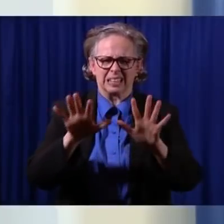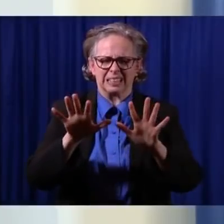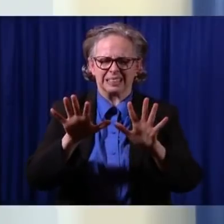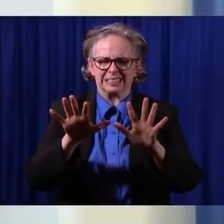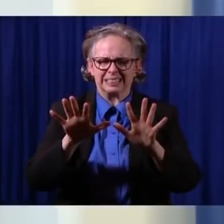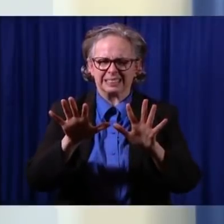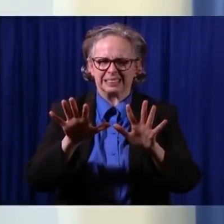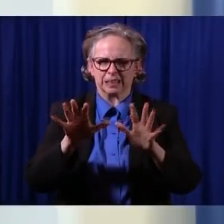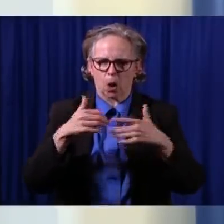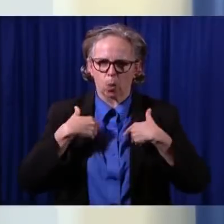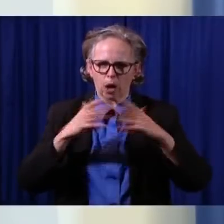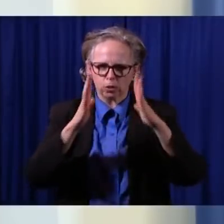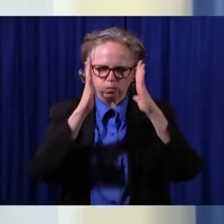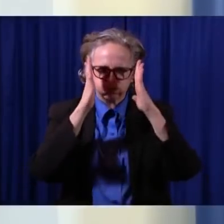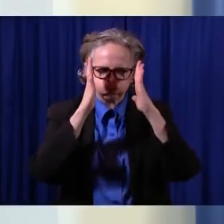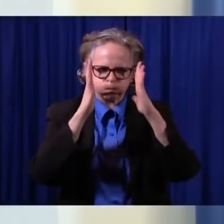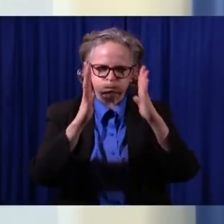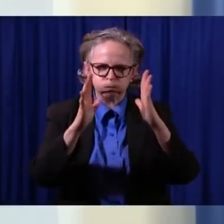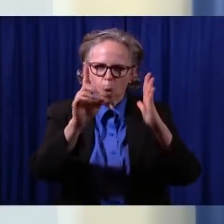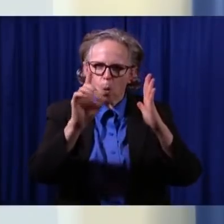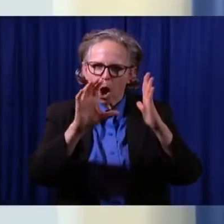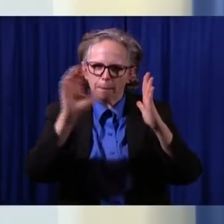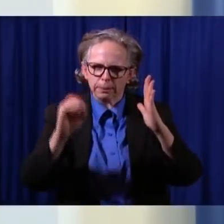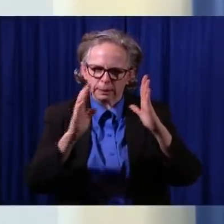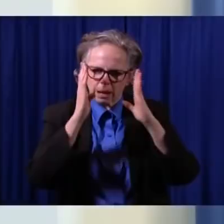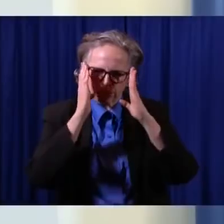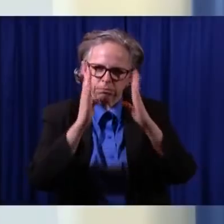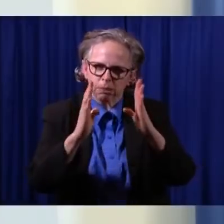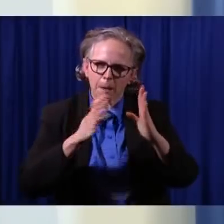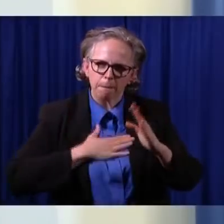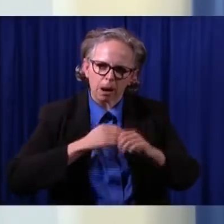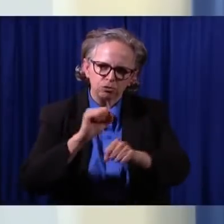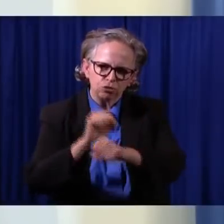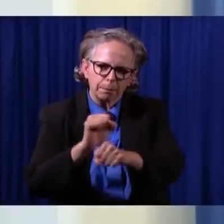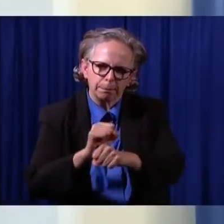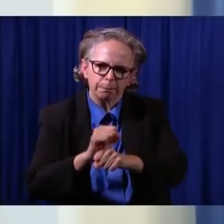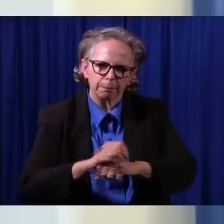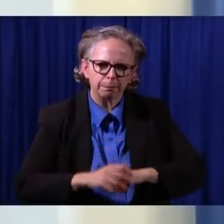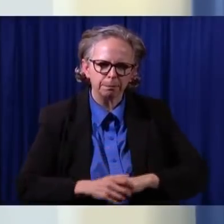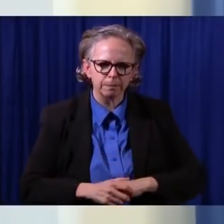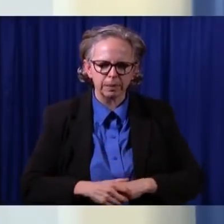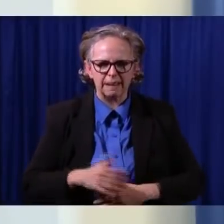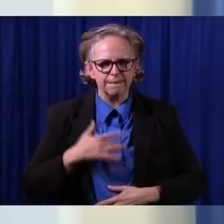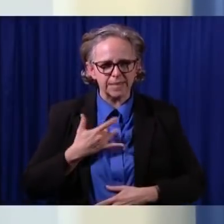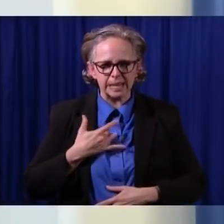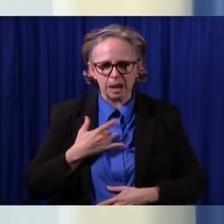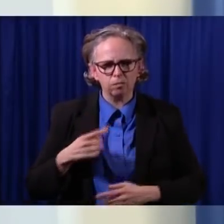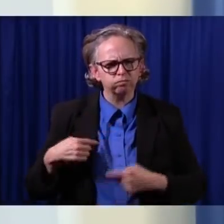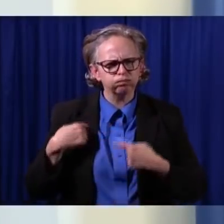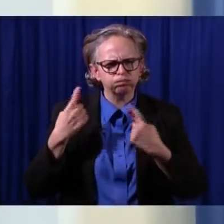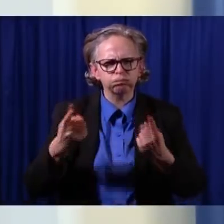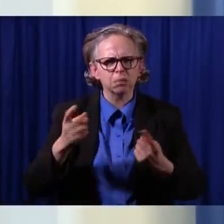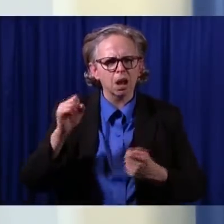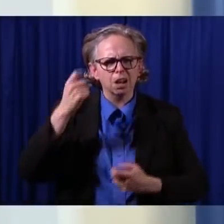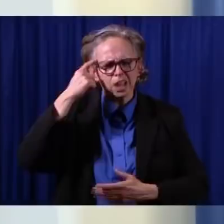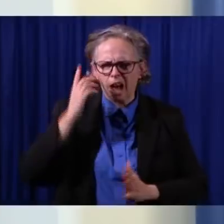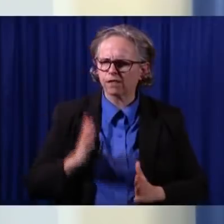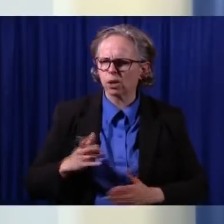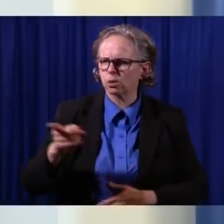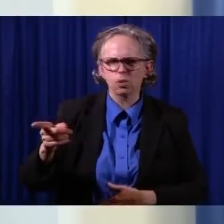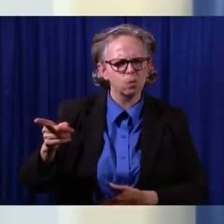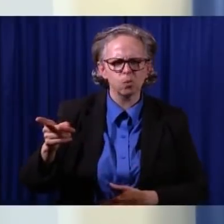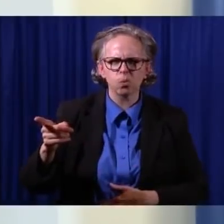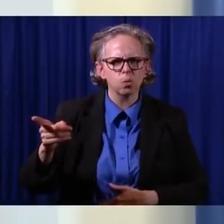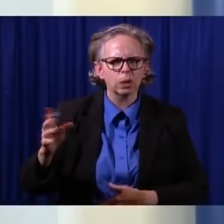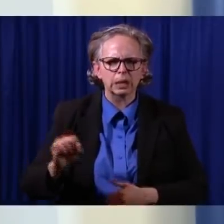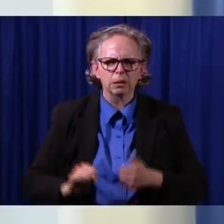and working with them. But I feel with the pandemic and what the governor is doing for, you know, really promoting the health of Ohioans, I want to give